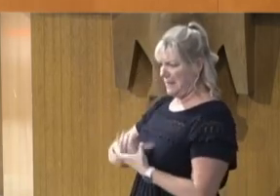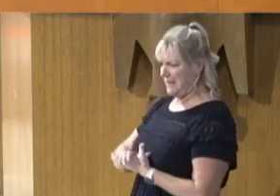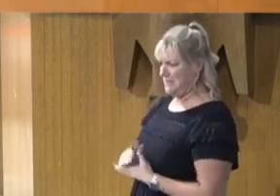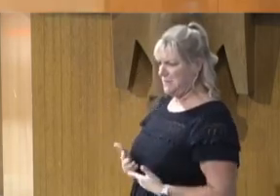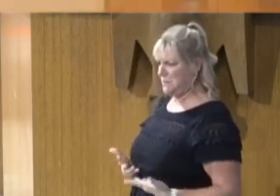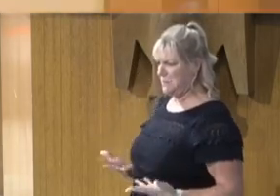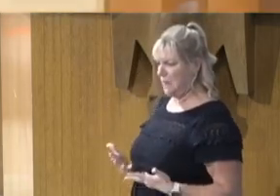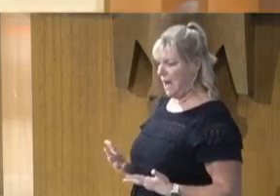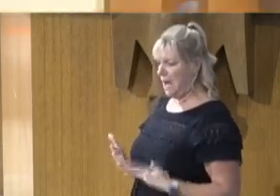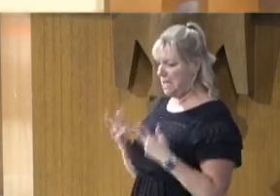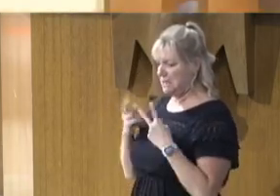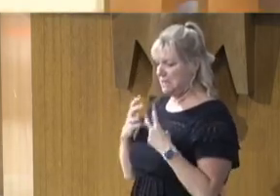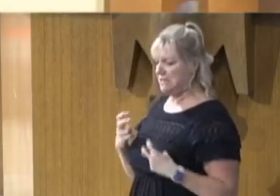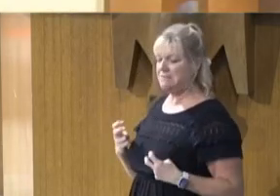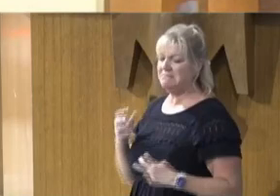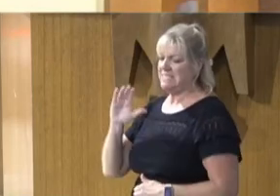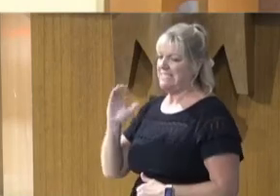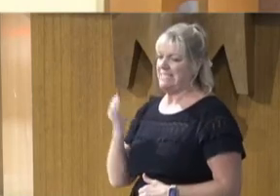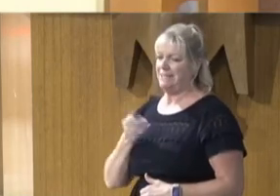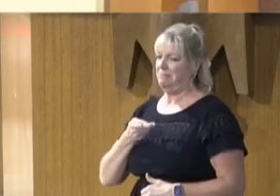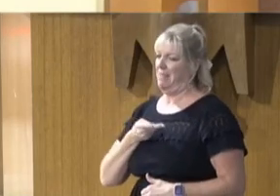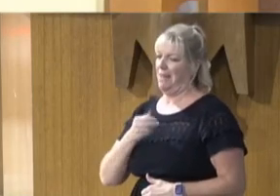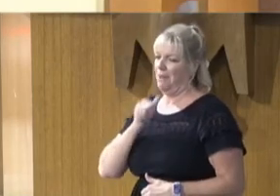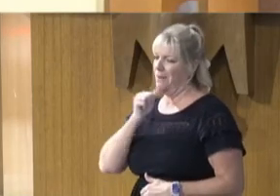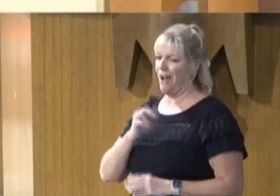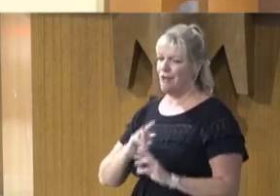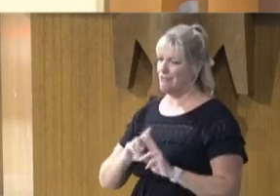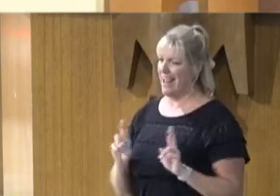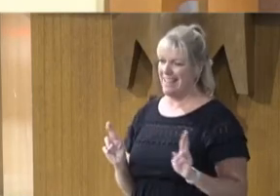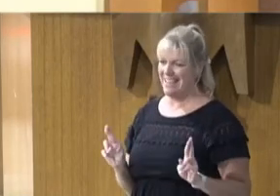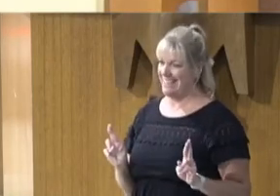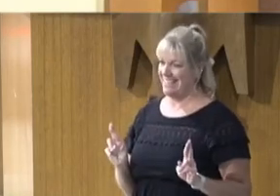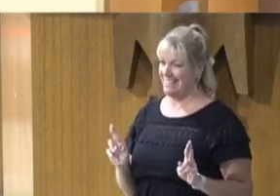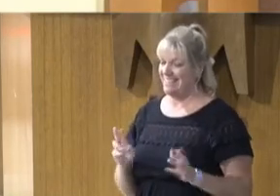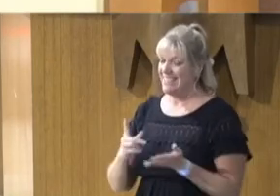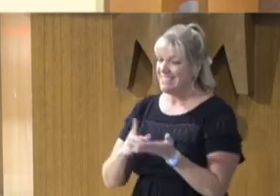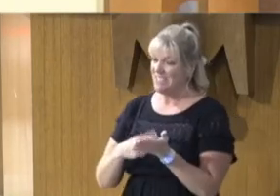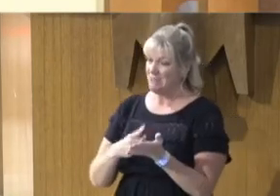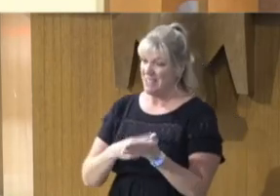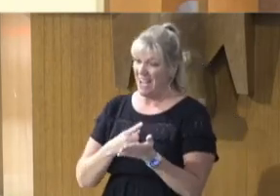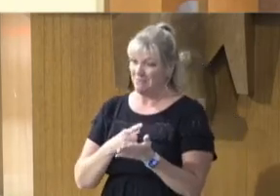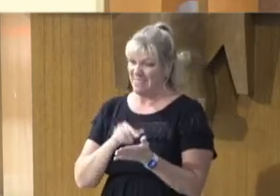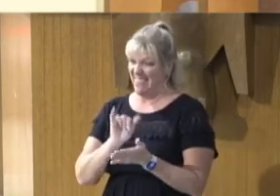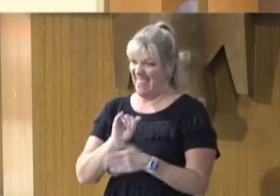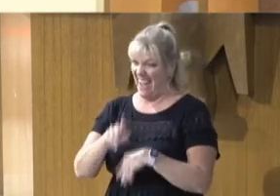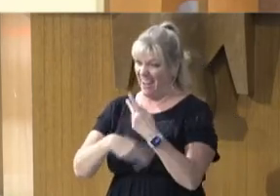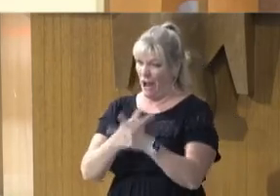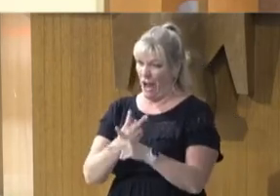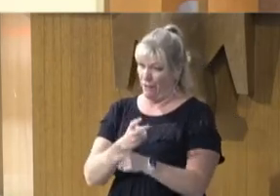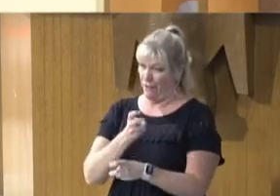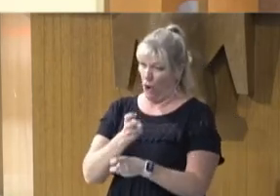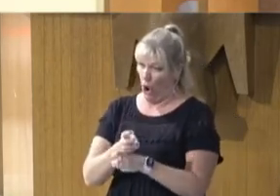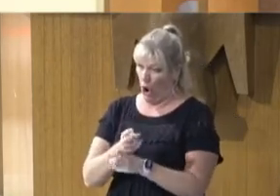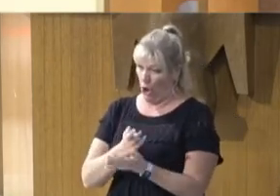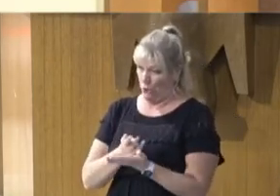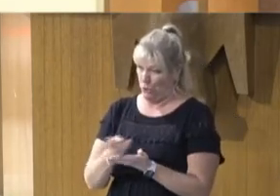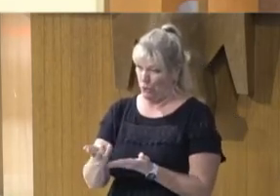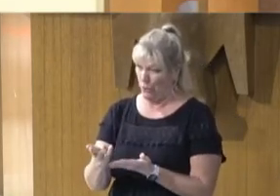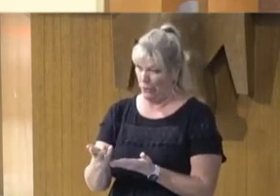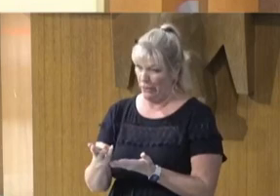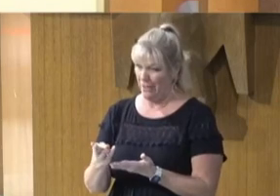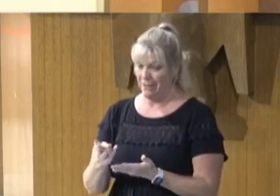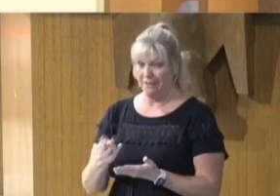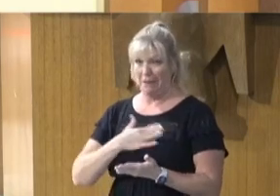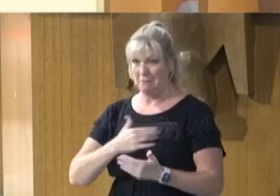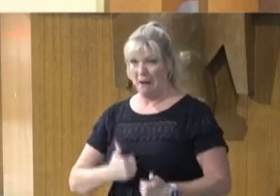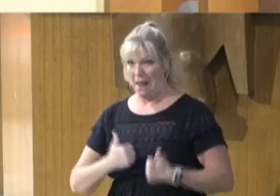I suspect they were not ready to do that. Hard truths that they had probably spent their whole lives pretending, maybe even